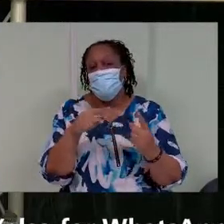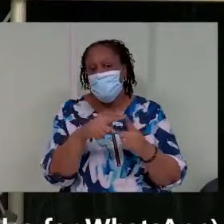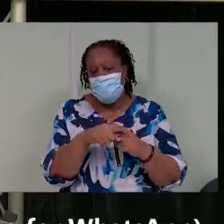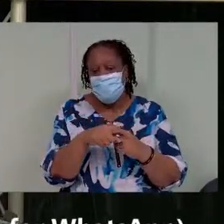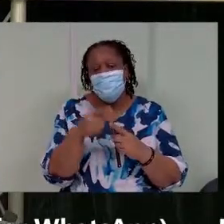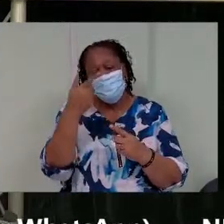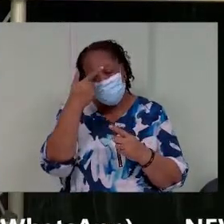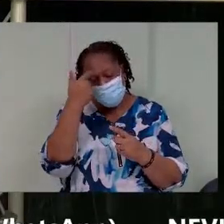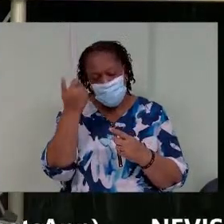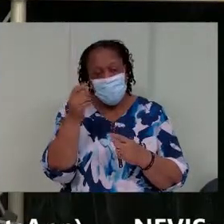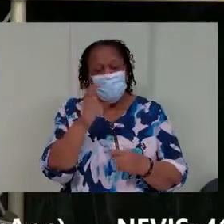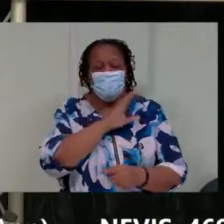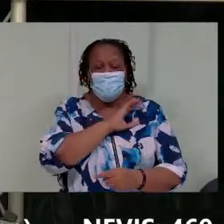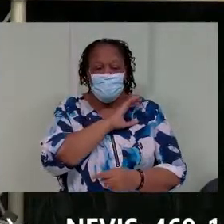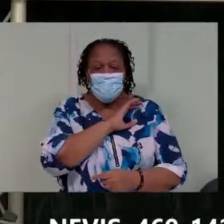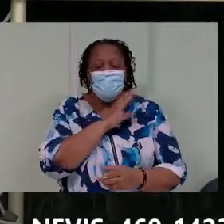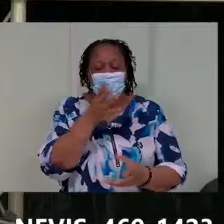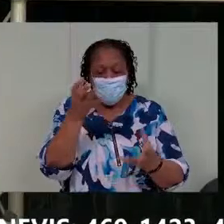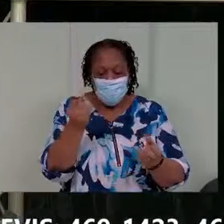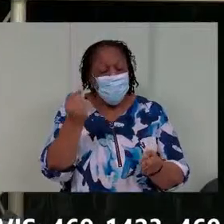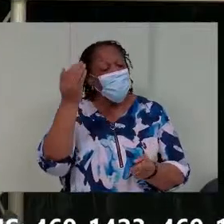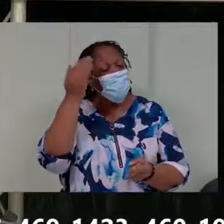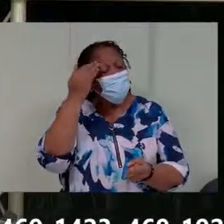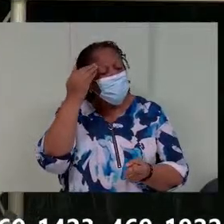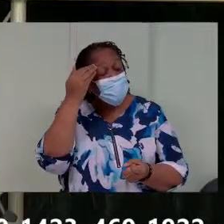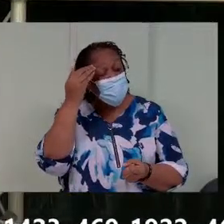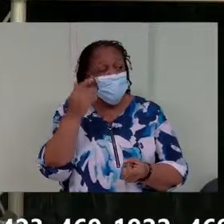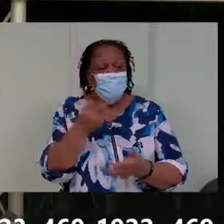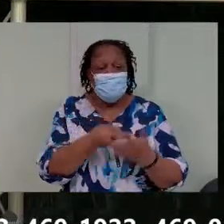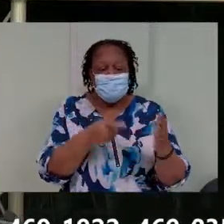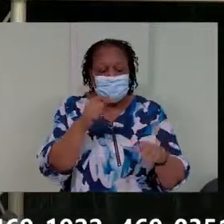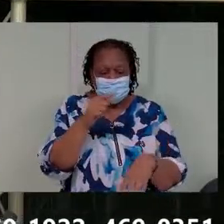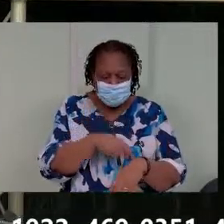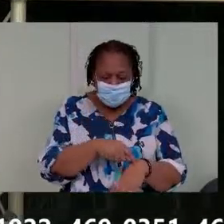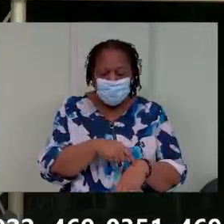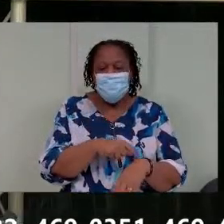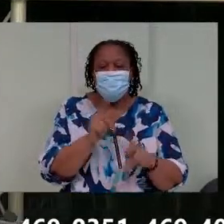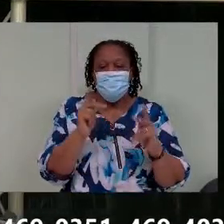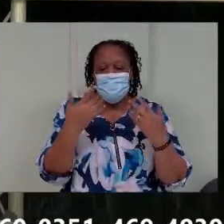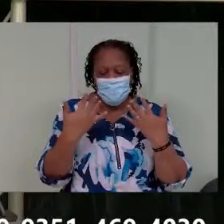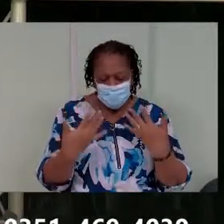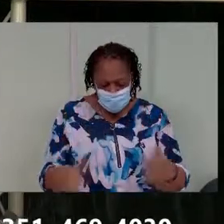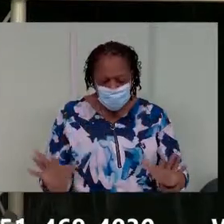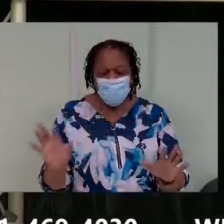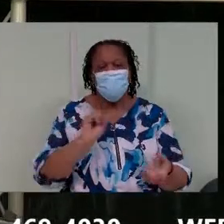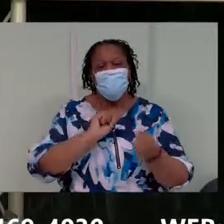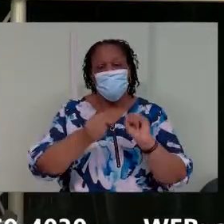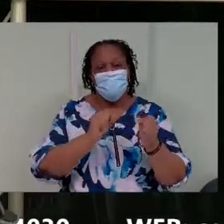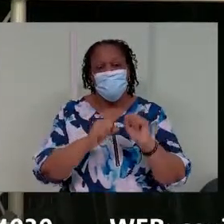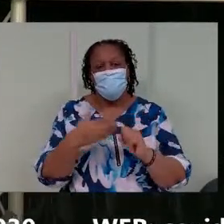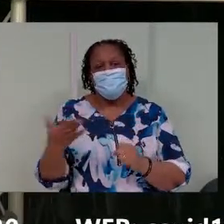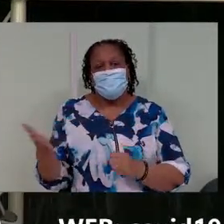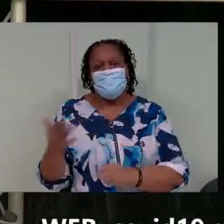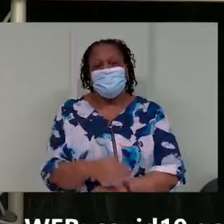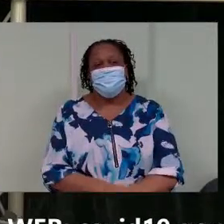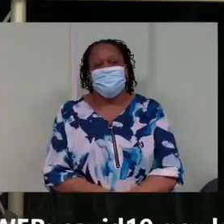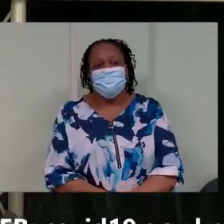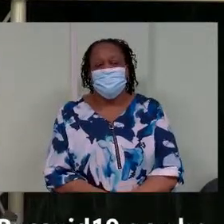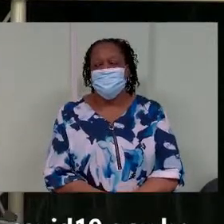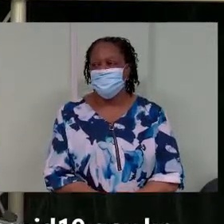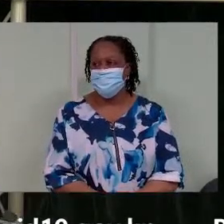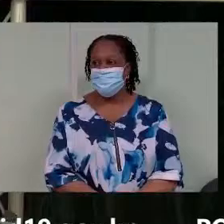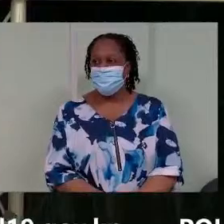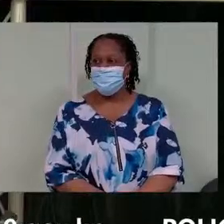a condition, and that will be listed that will be given in your permission letter.